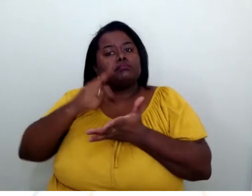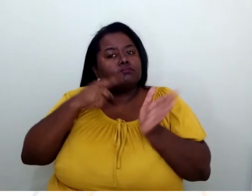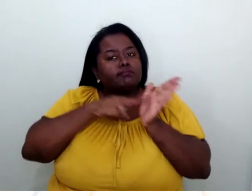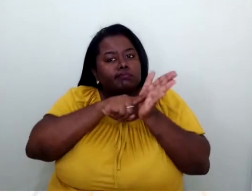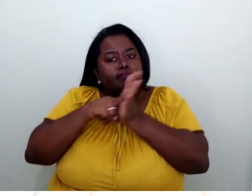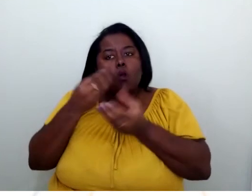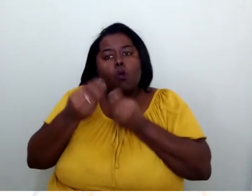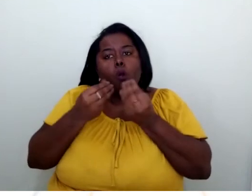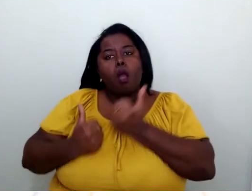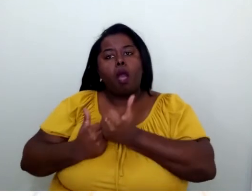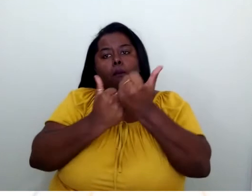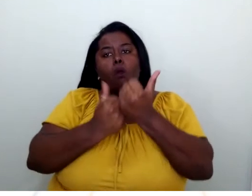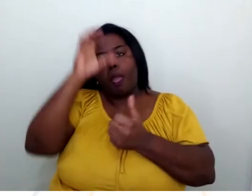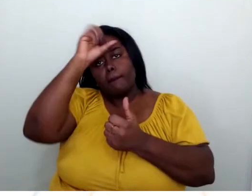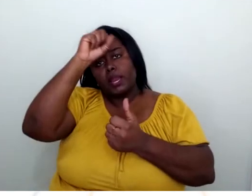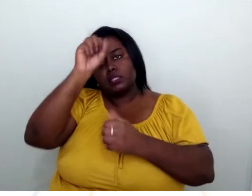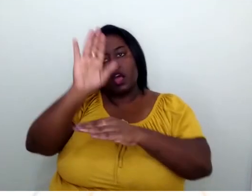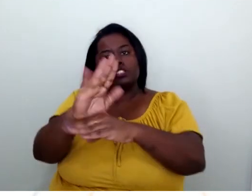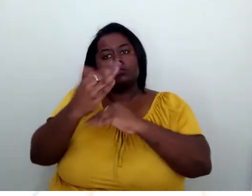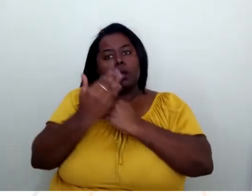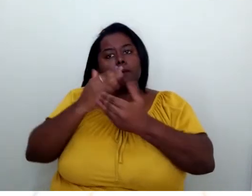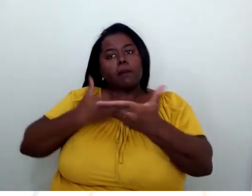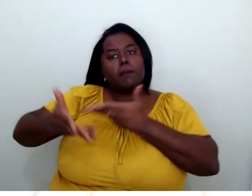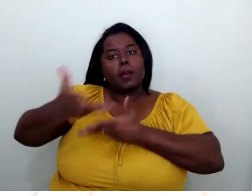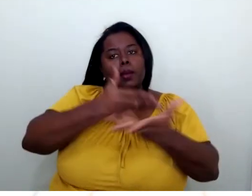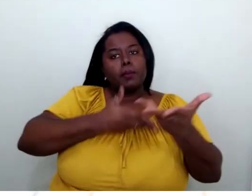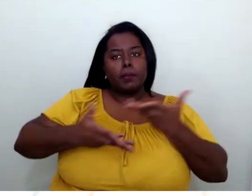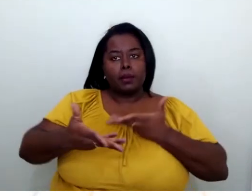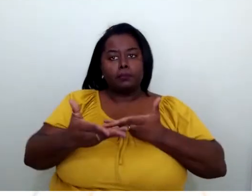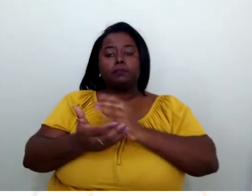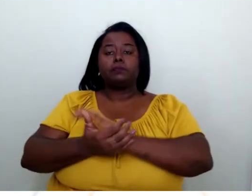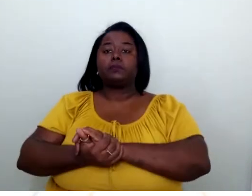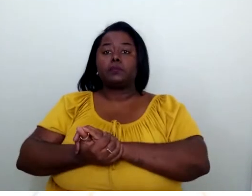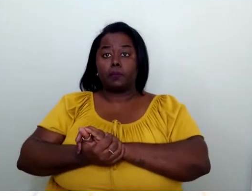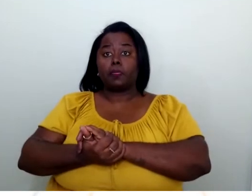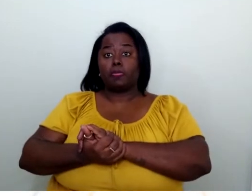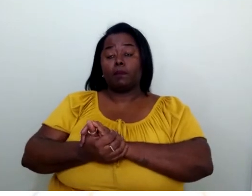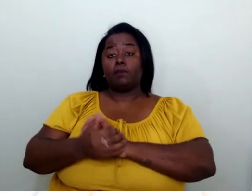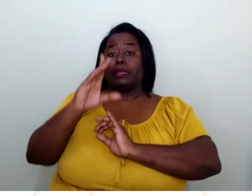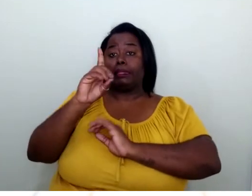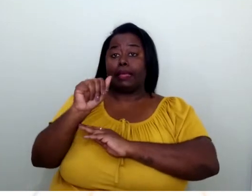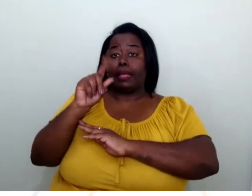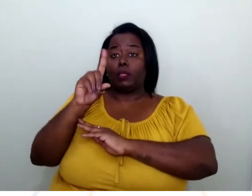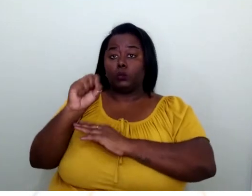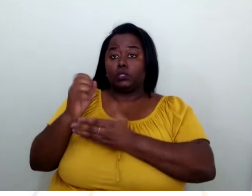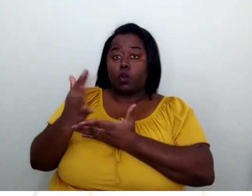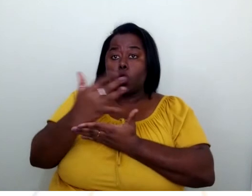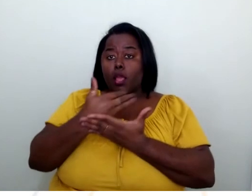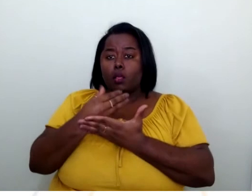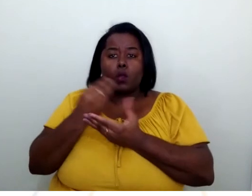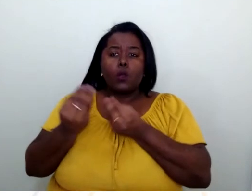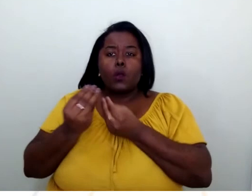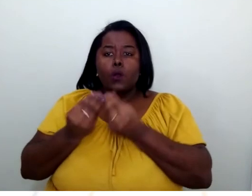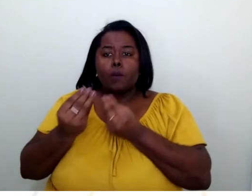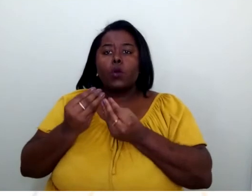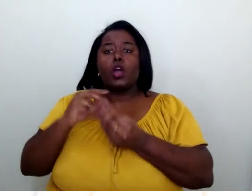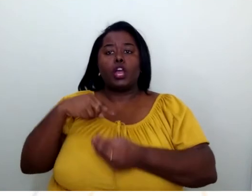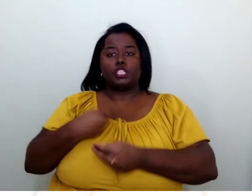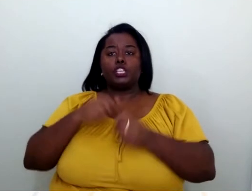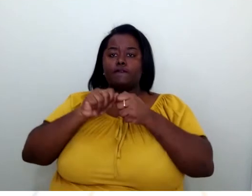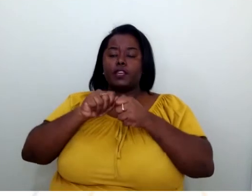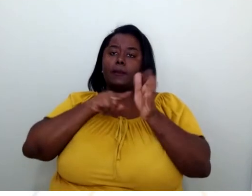learning. Another 13 questions, how I engage in learning with others within a group